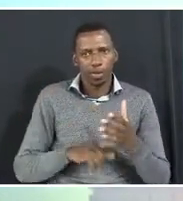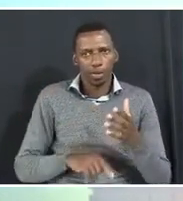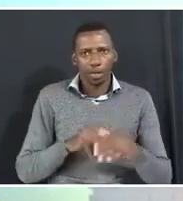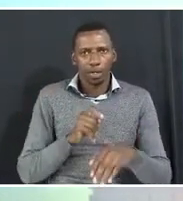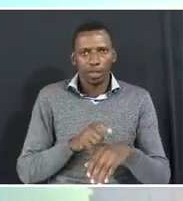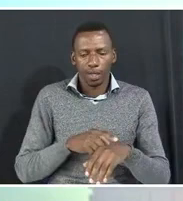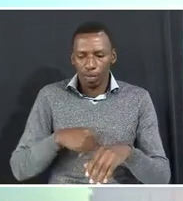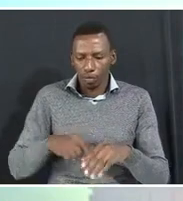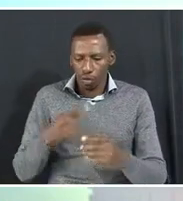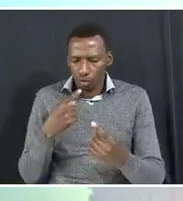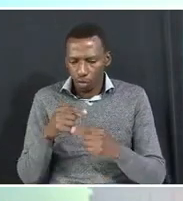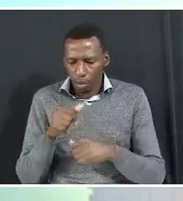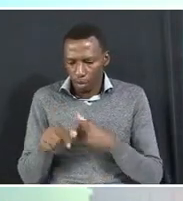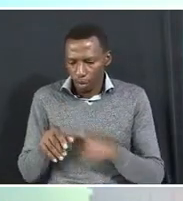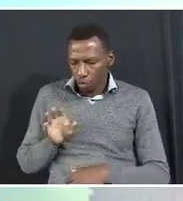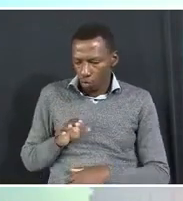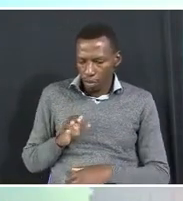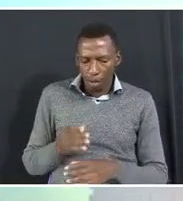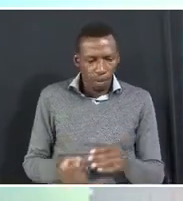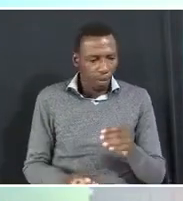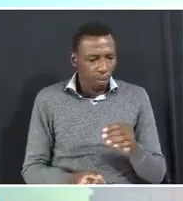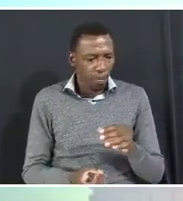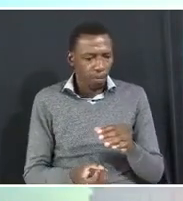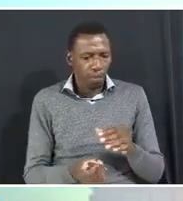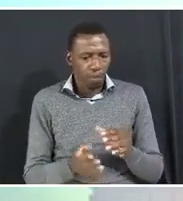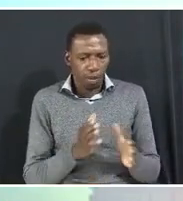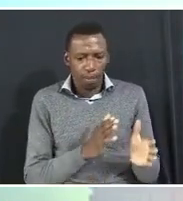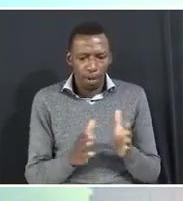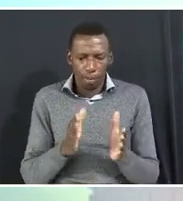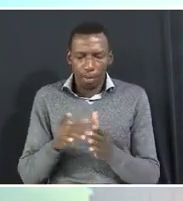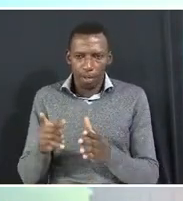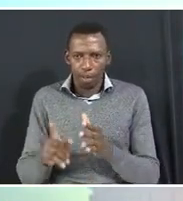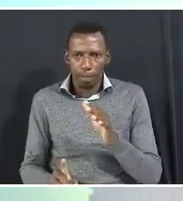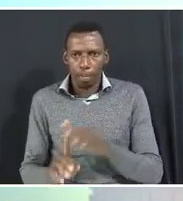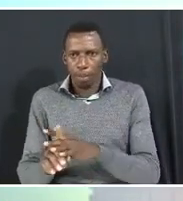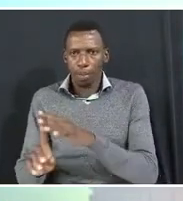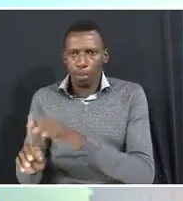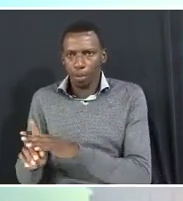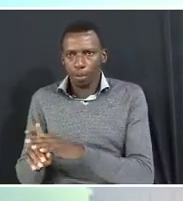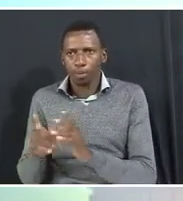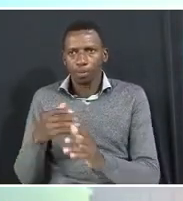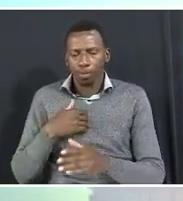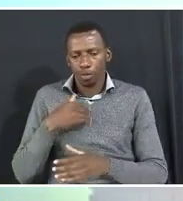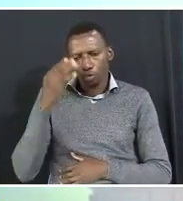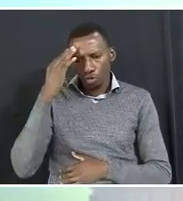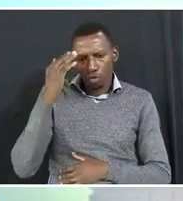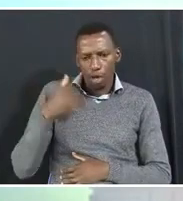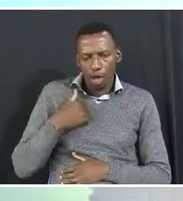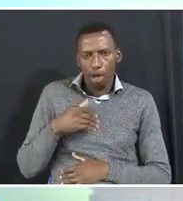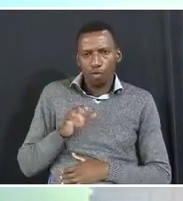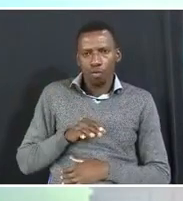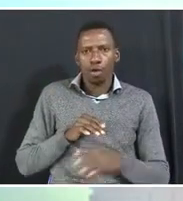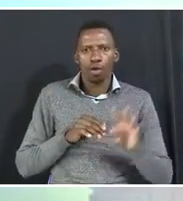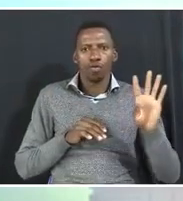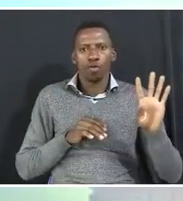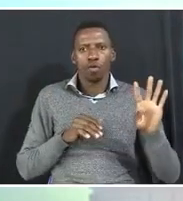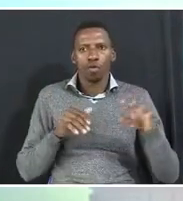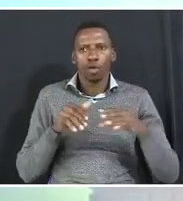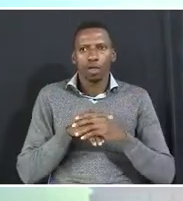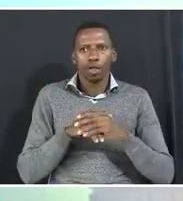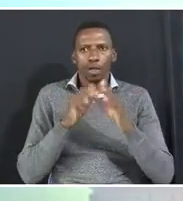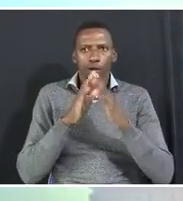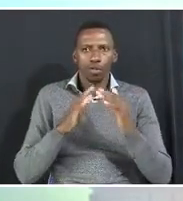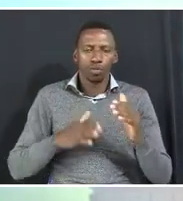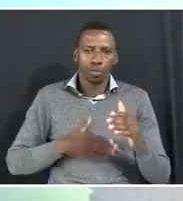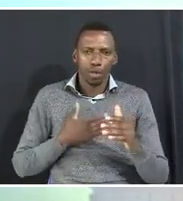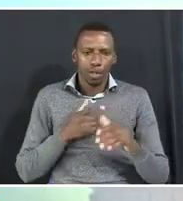women initiating some of these things, and I know, I have 4 women in my house. When I talk about